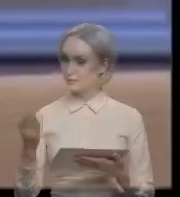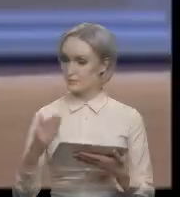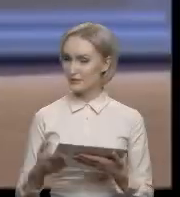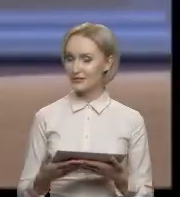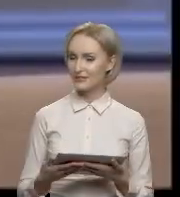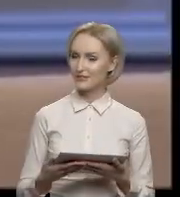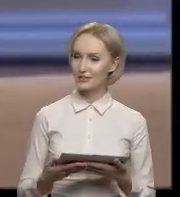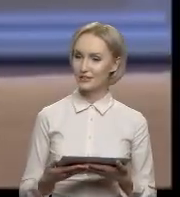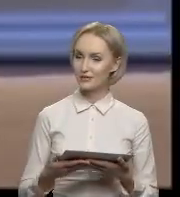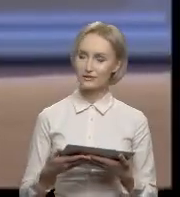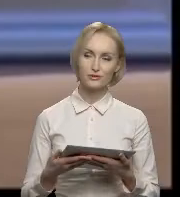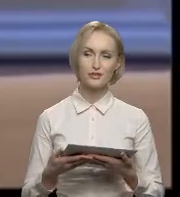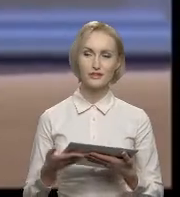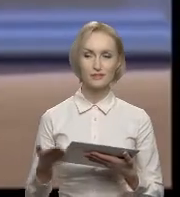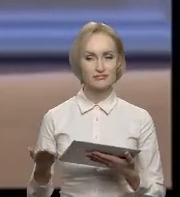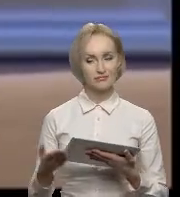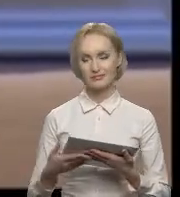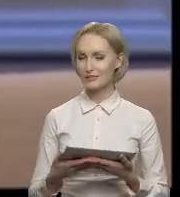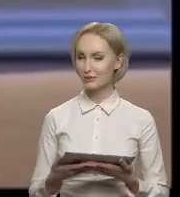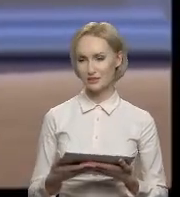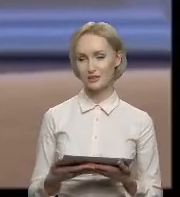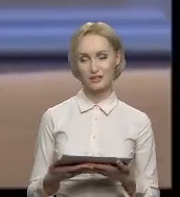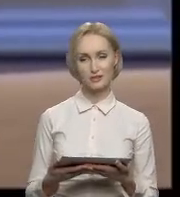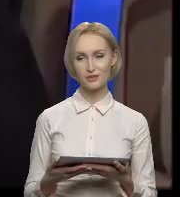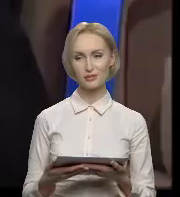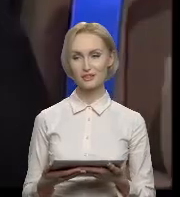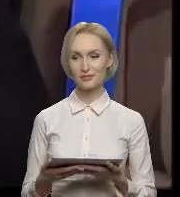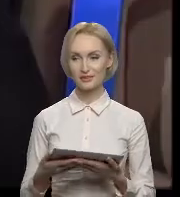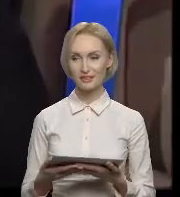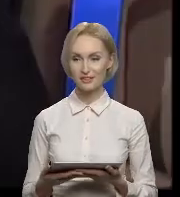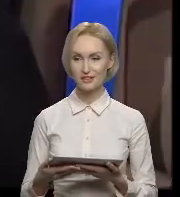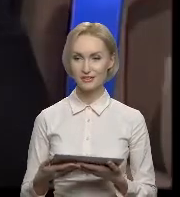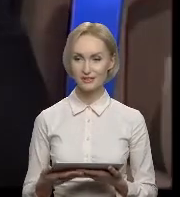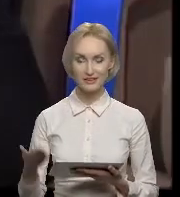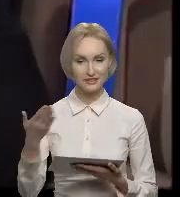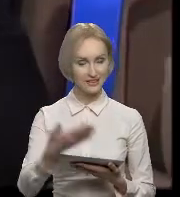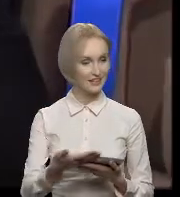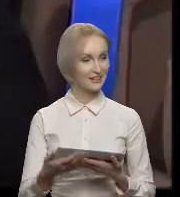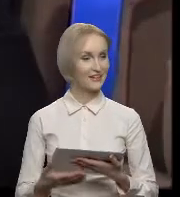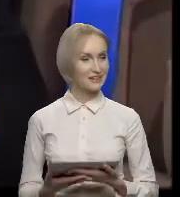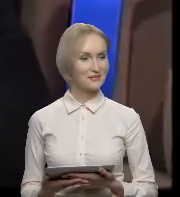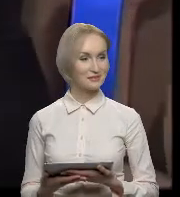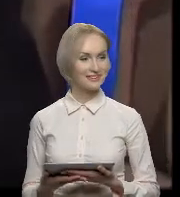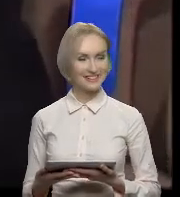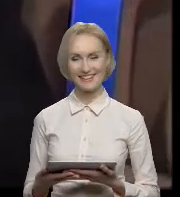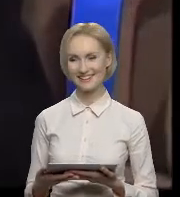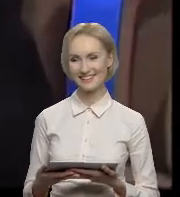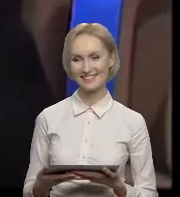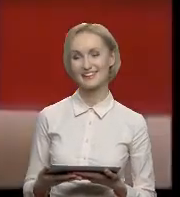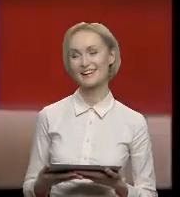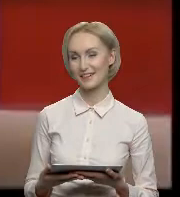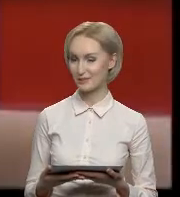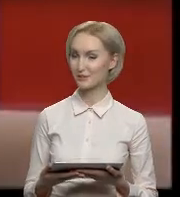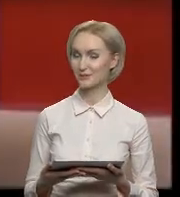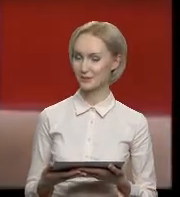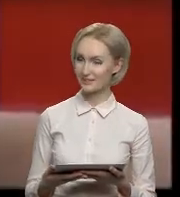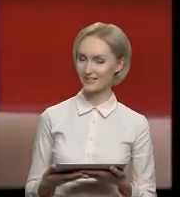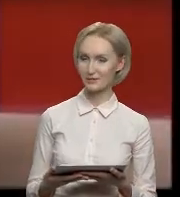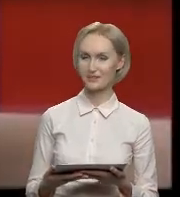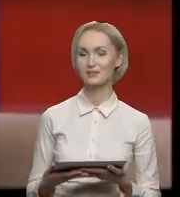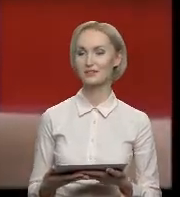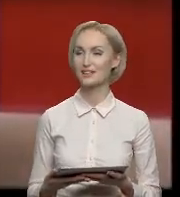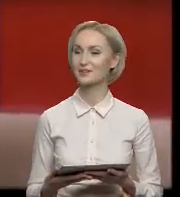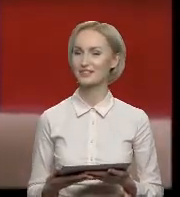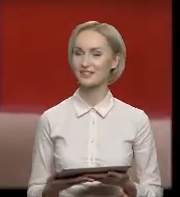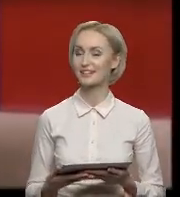told Devin I wanted to be with him. That's just you wanting to get with him. I never told Devin I wanted to be with him. You can't tell because you sat there and told me on the phone you slept with him after the